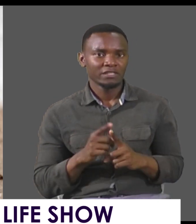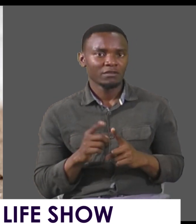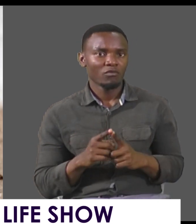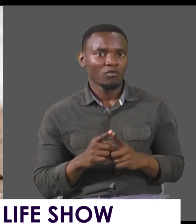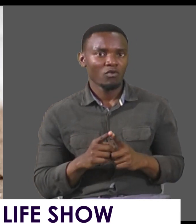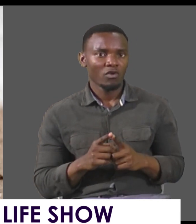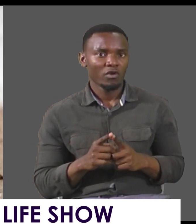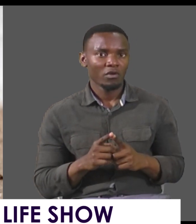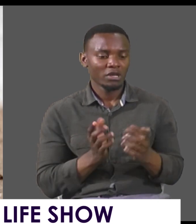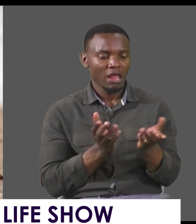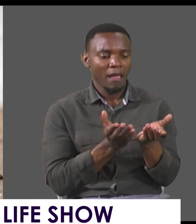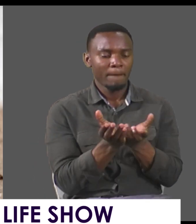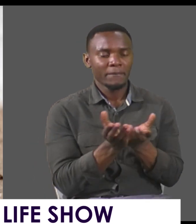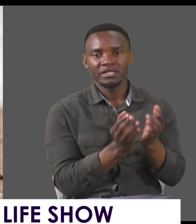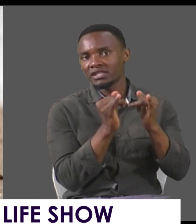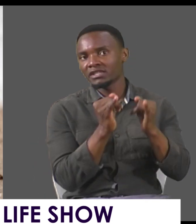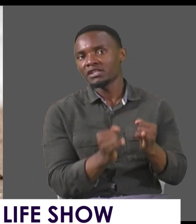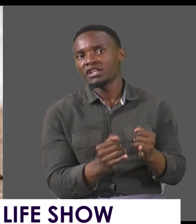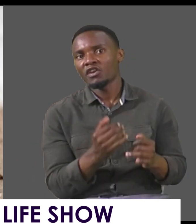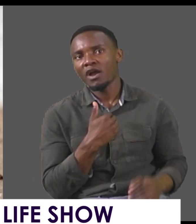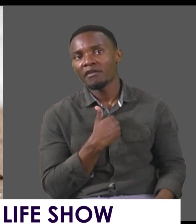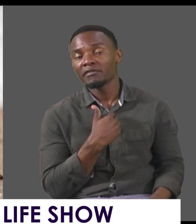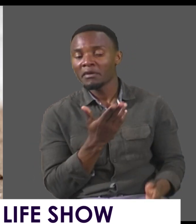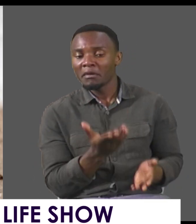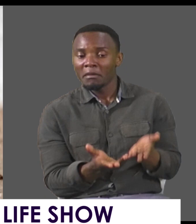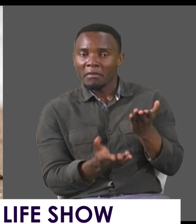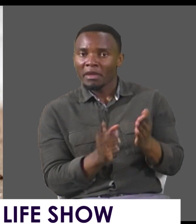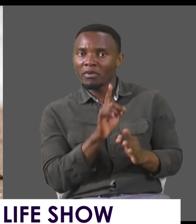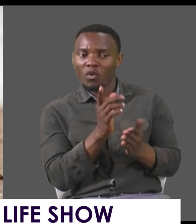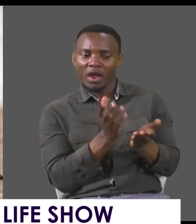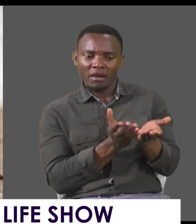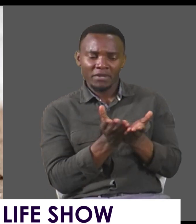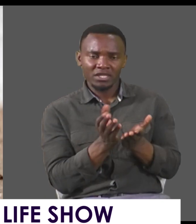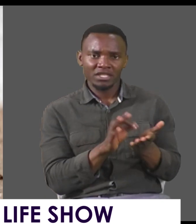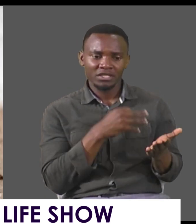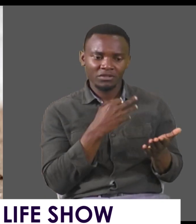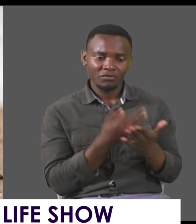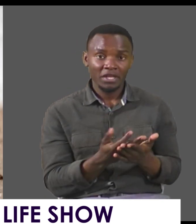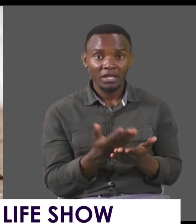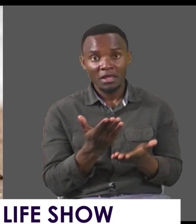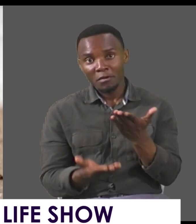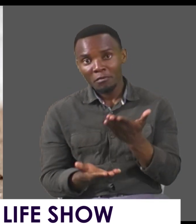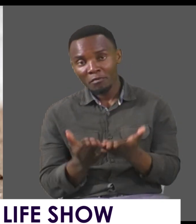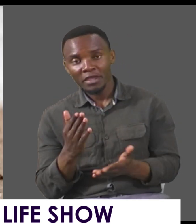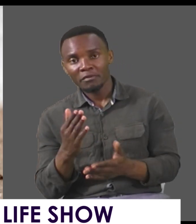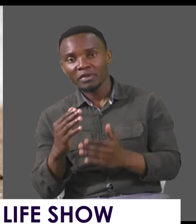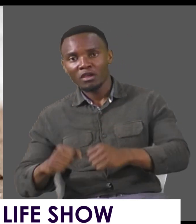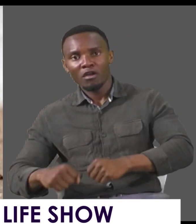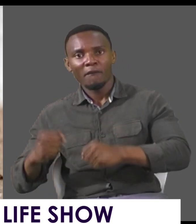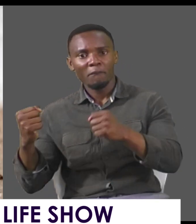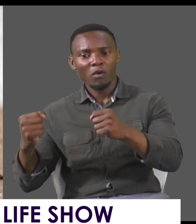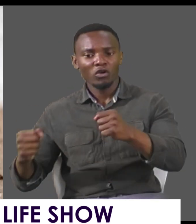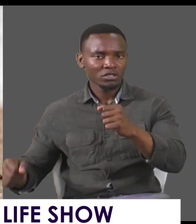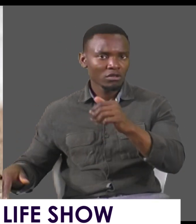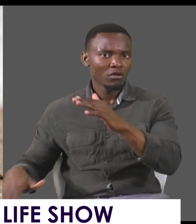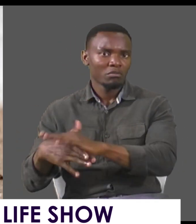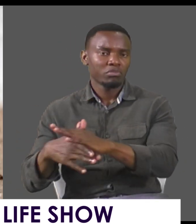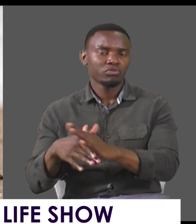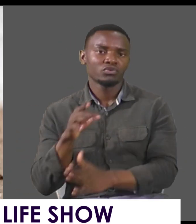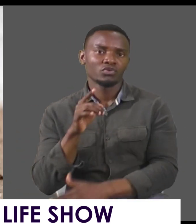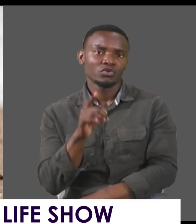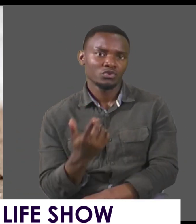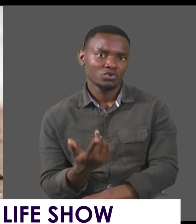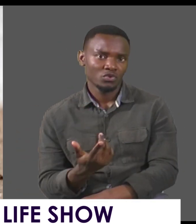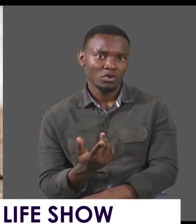business. That business may have gone down. You may have been sacked. Building resilience demands that